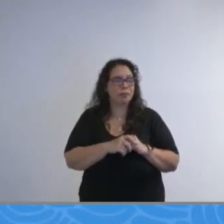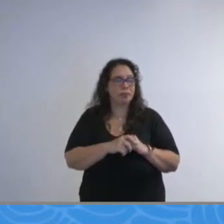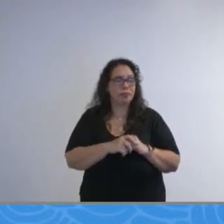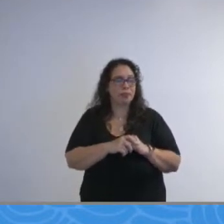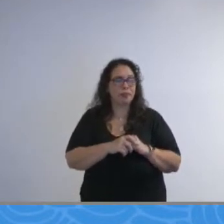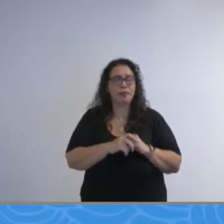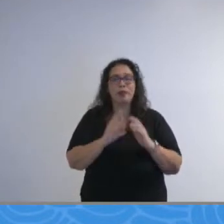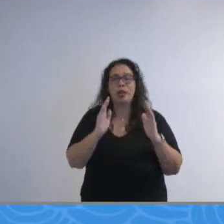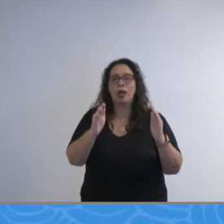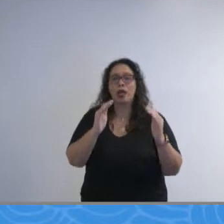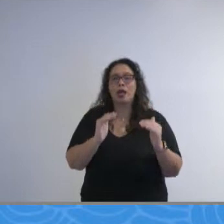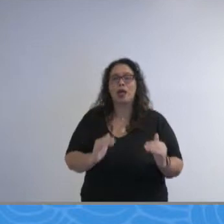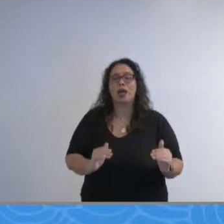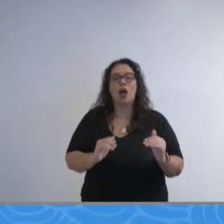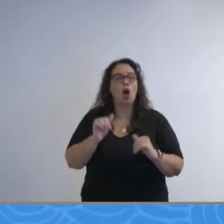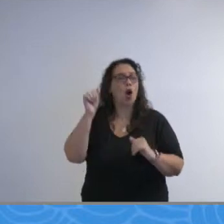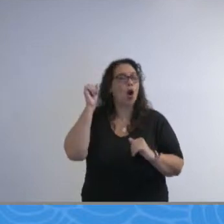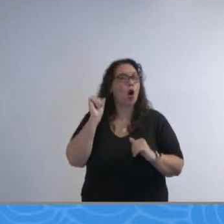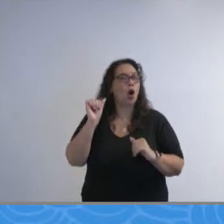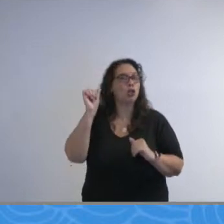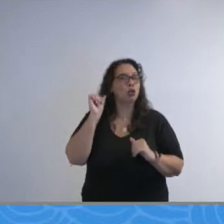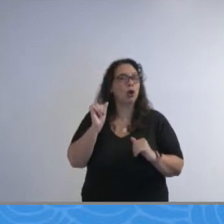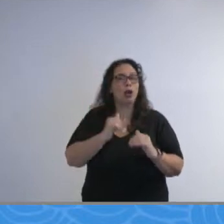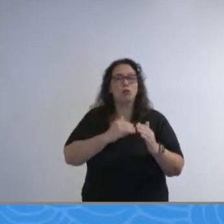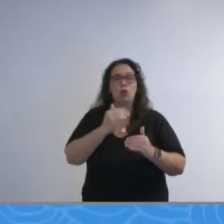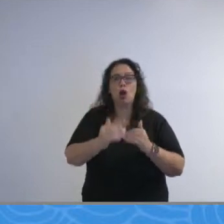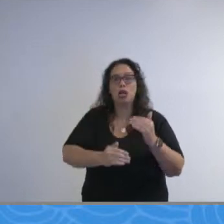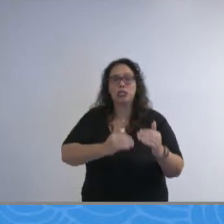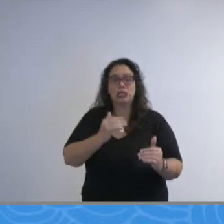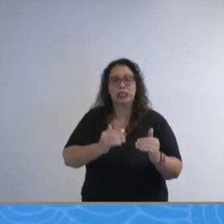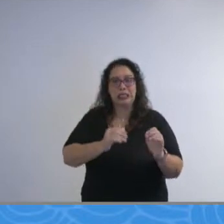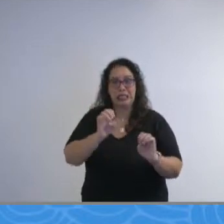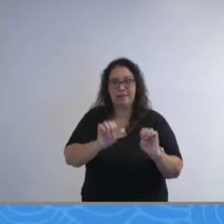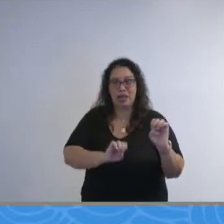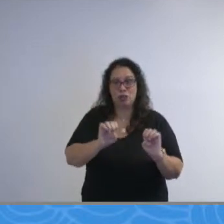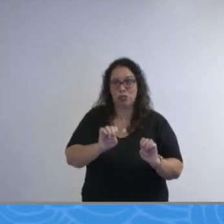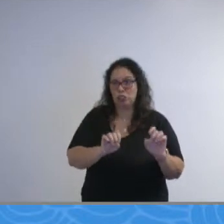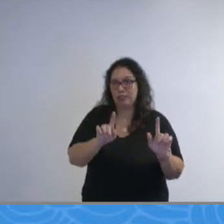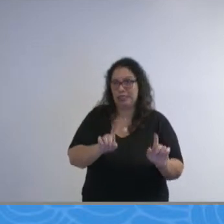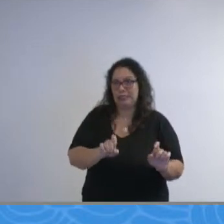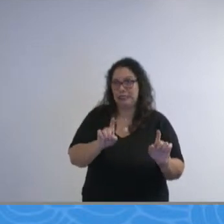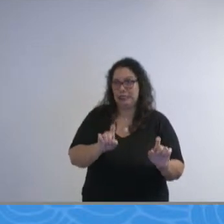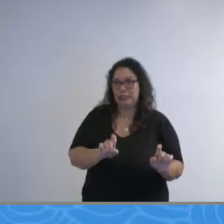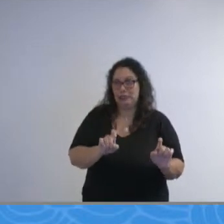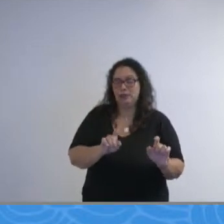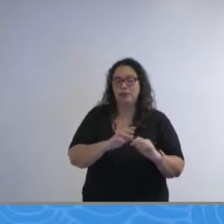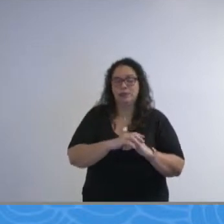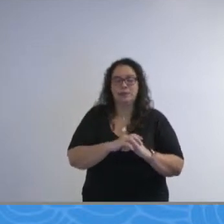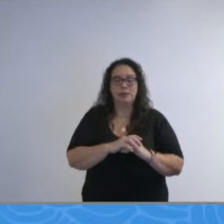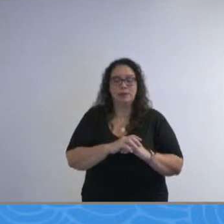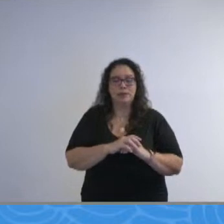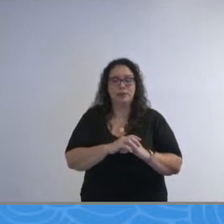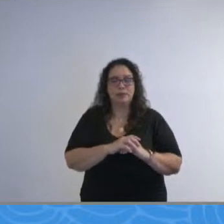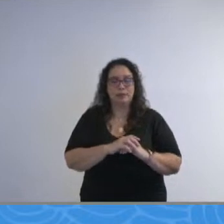auditory processing evaluation. Auditory processing is part of